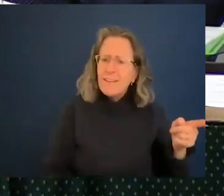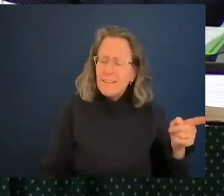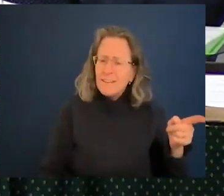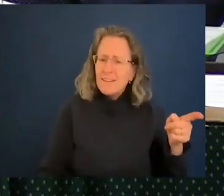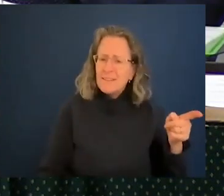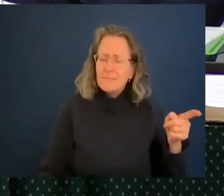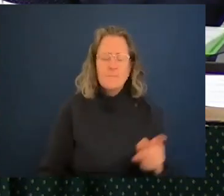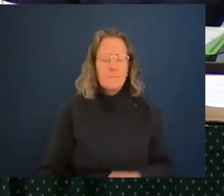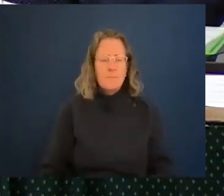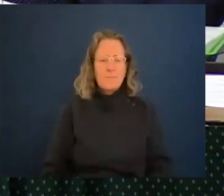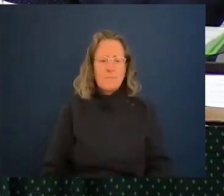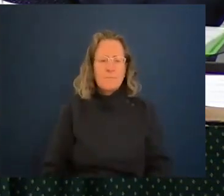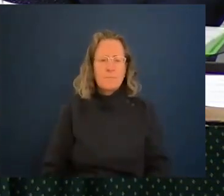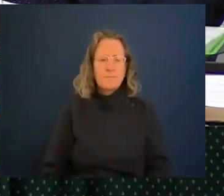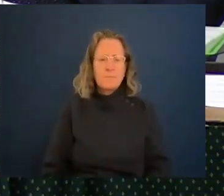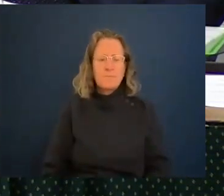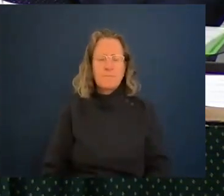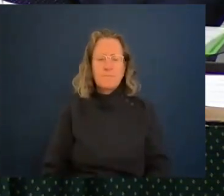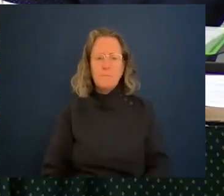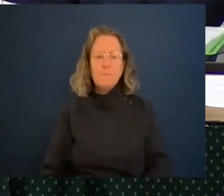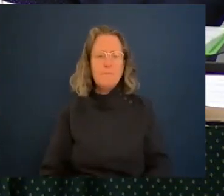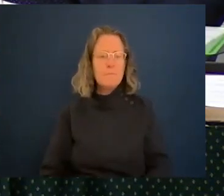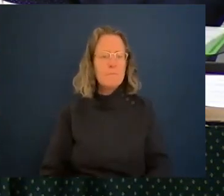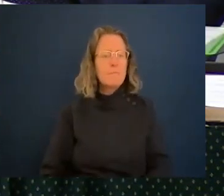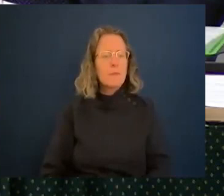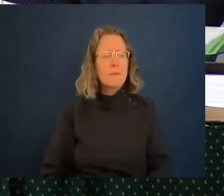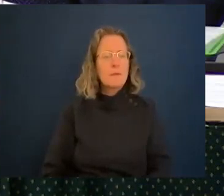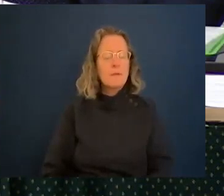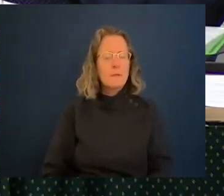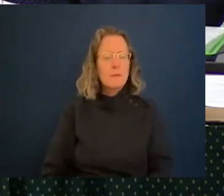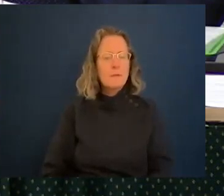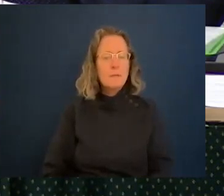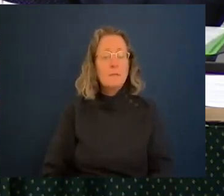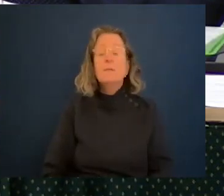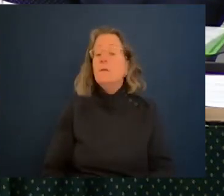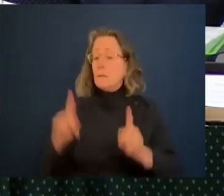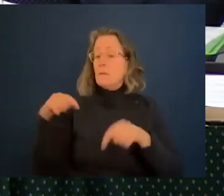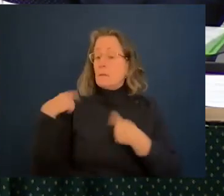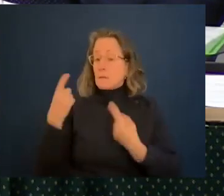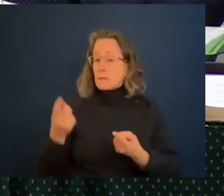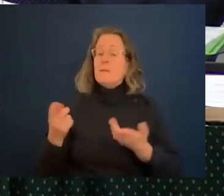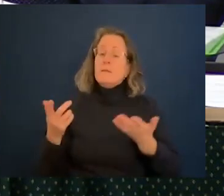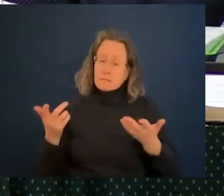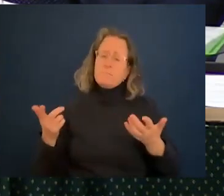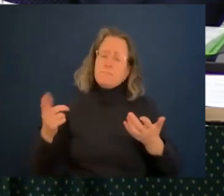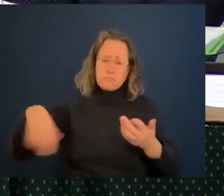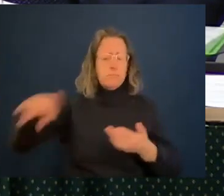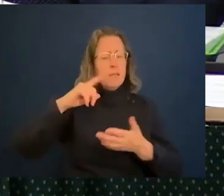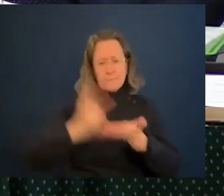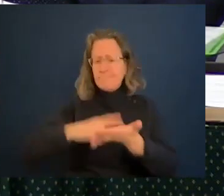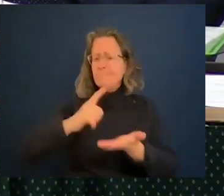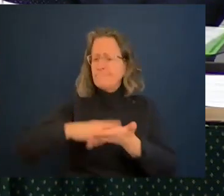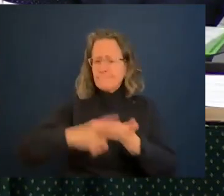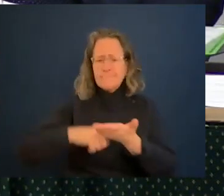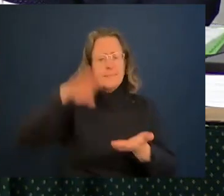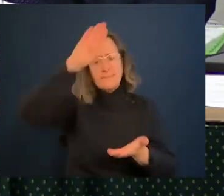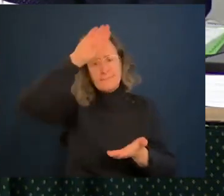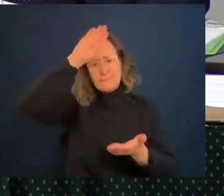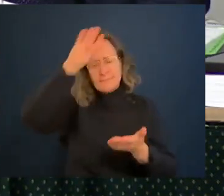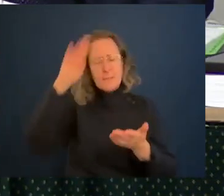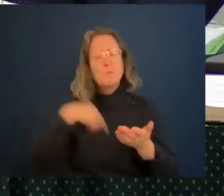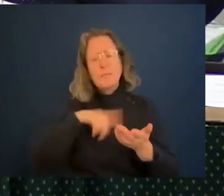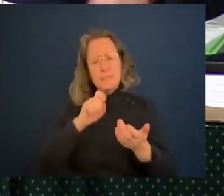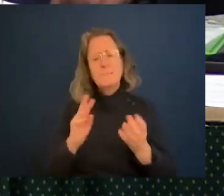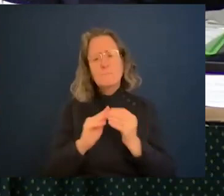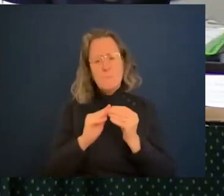hearing um we've been hearing a lot about the need for more firefighters on staff and to build an